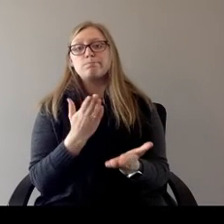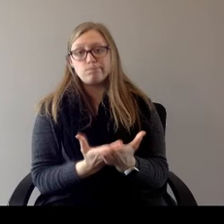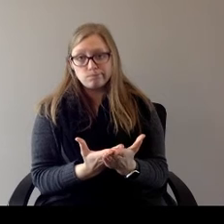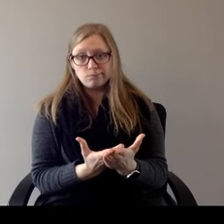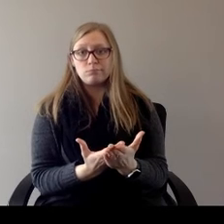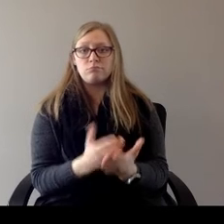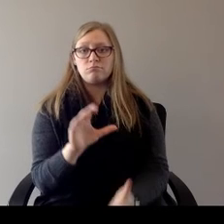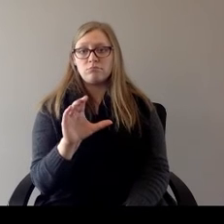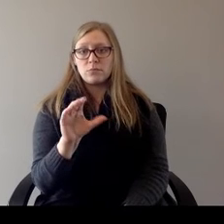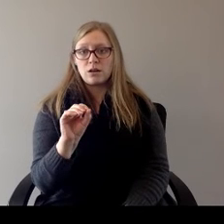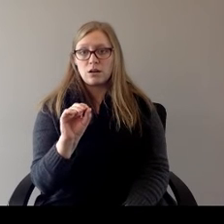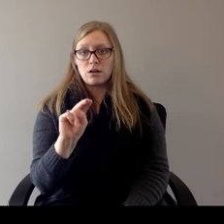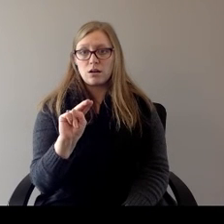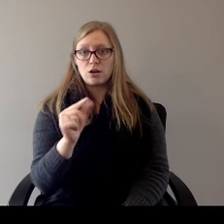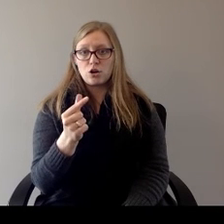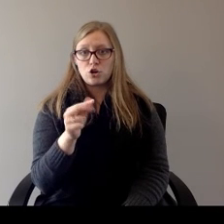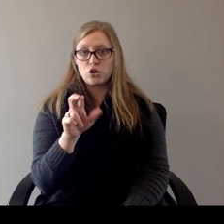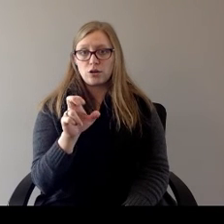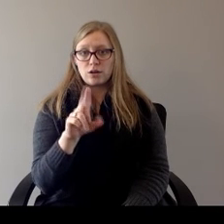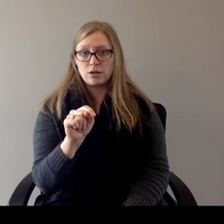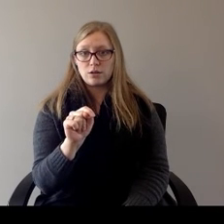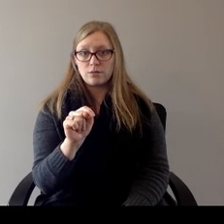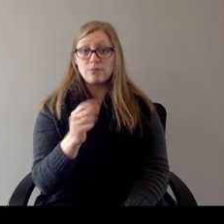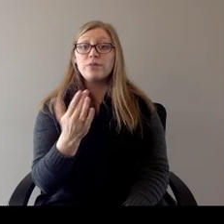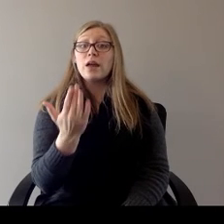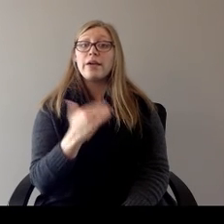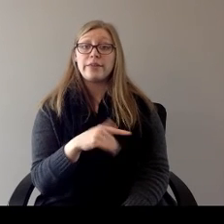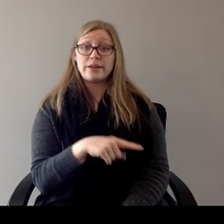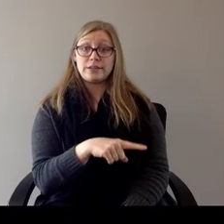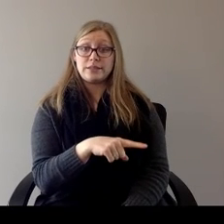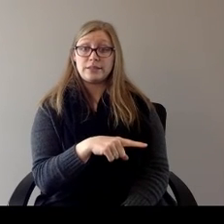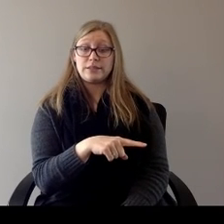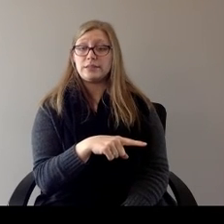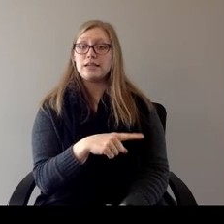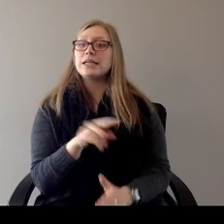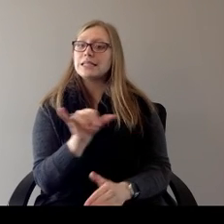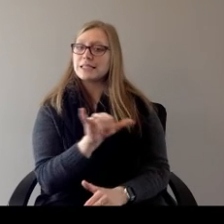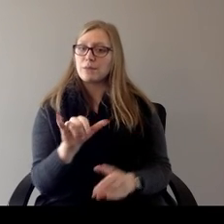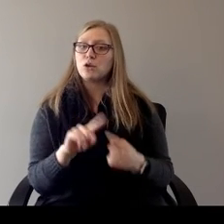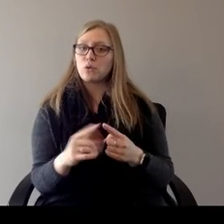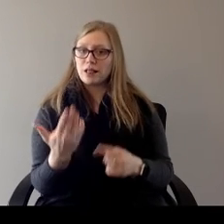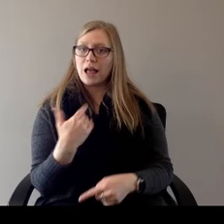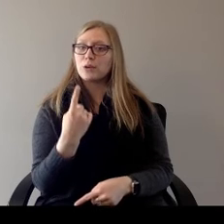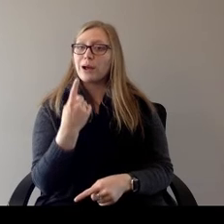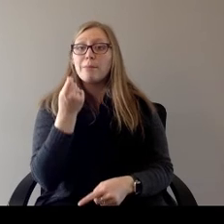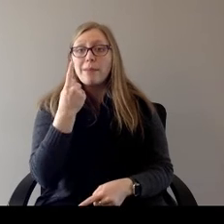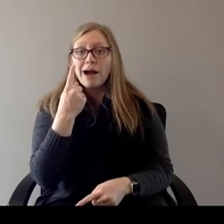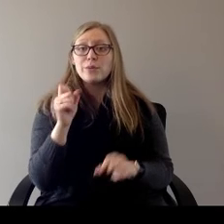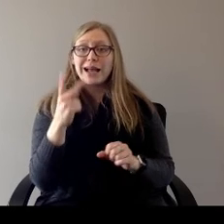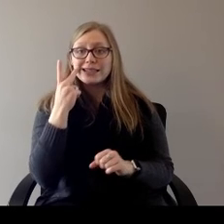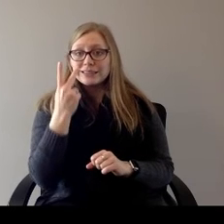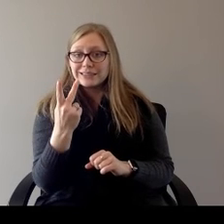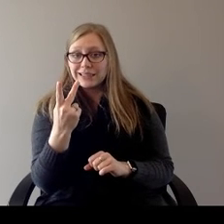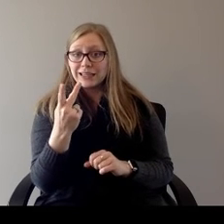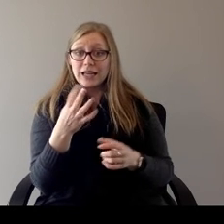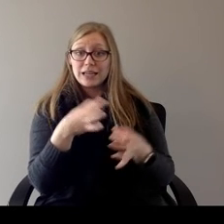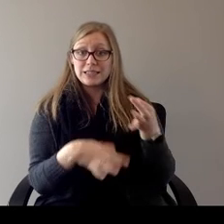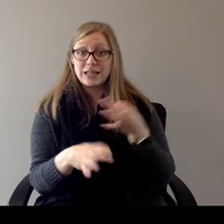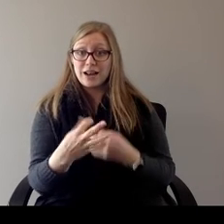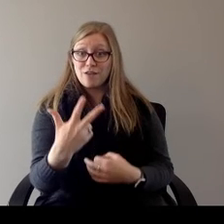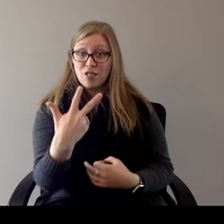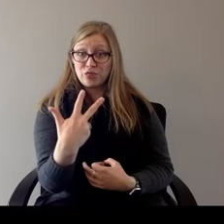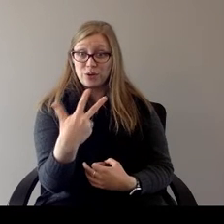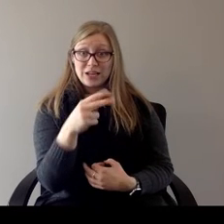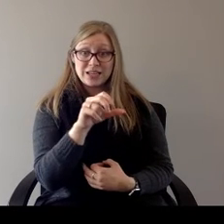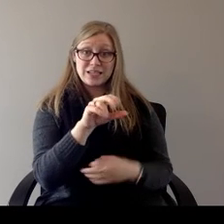So this example is very similar to the last one, except for you can see in this case that we have, instead of 3 sides, we have